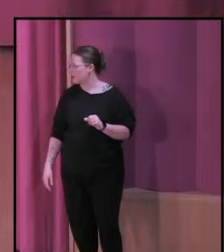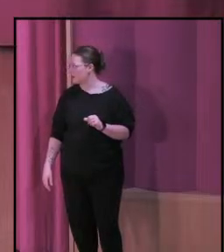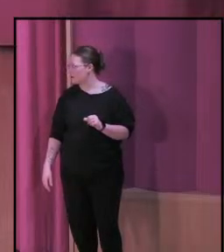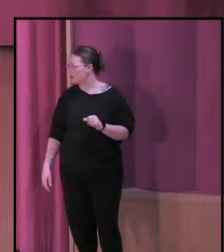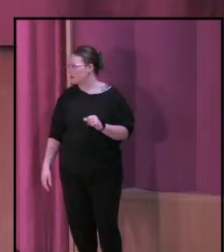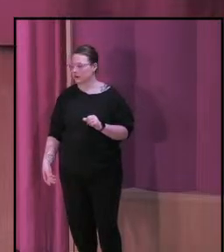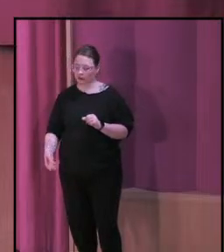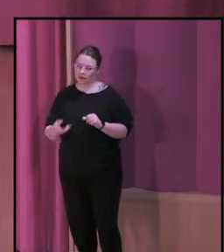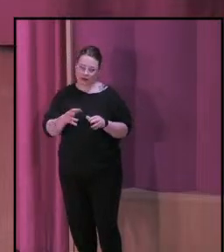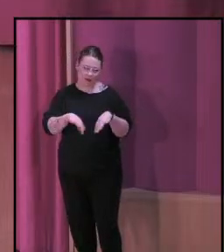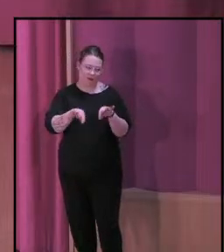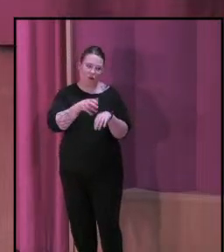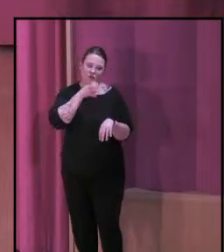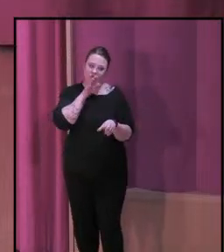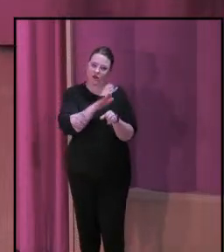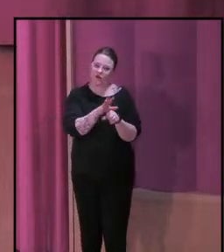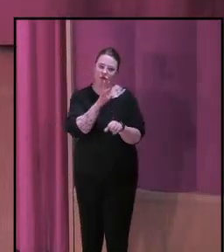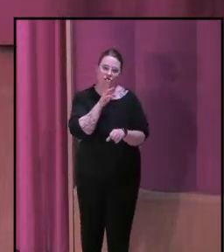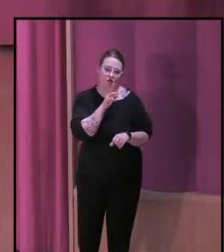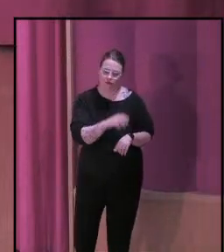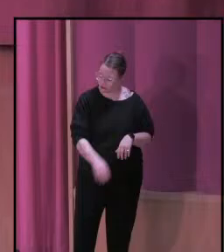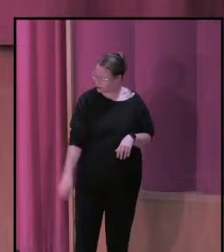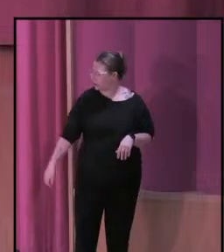Important to hydrate.